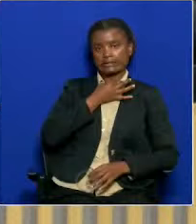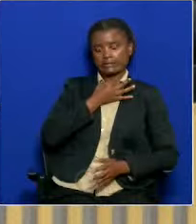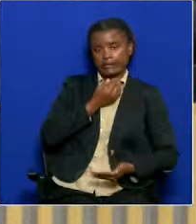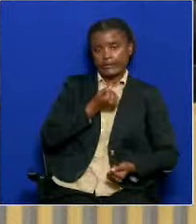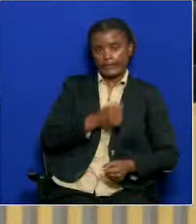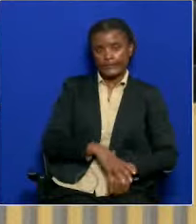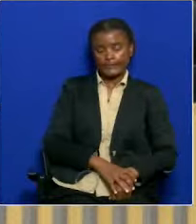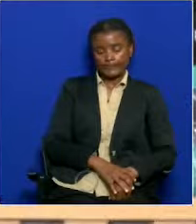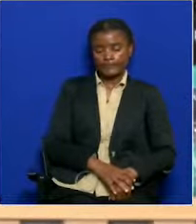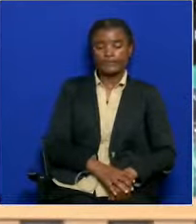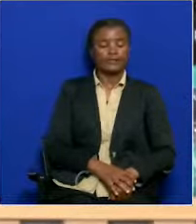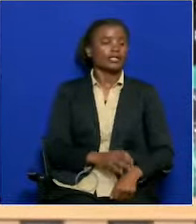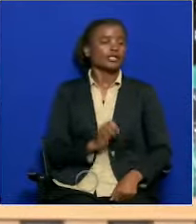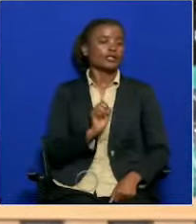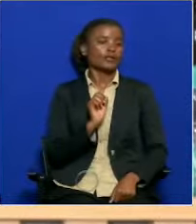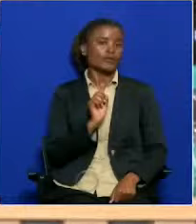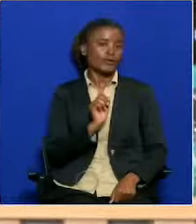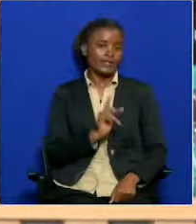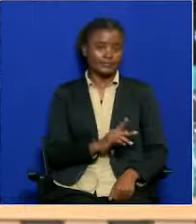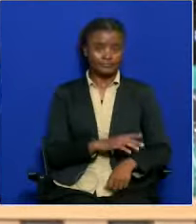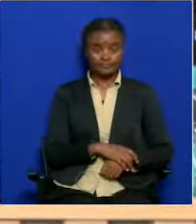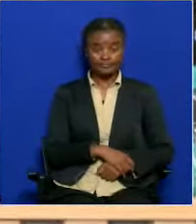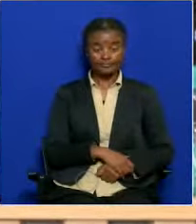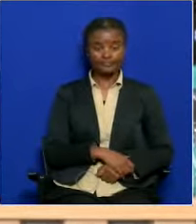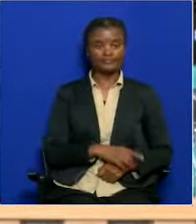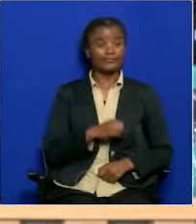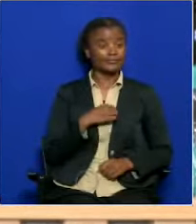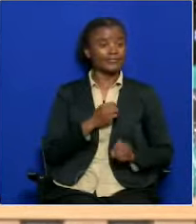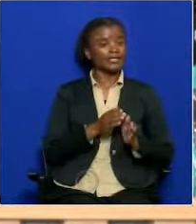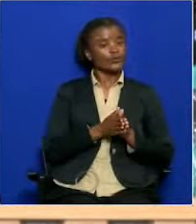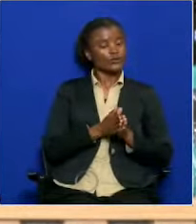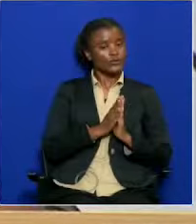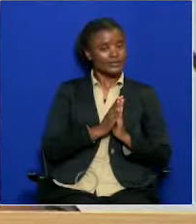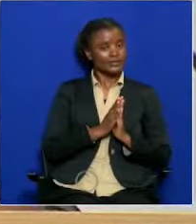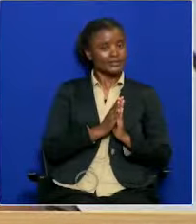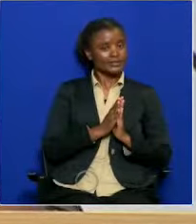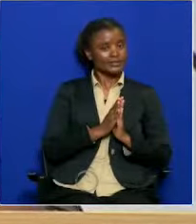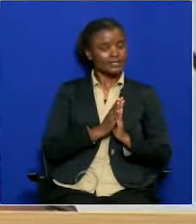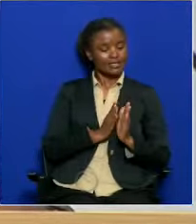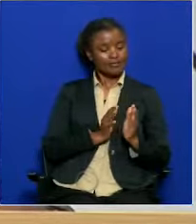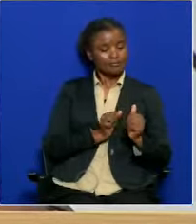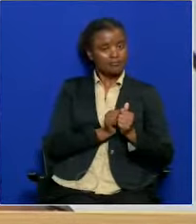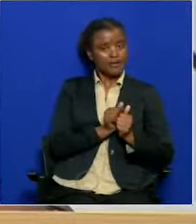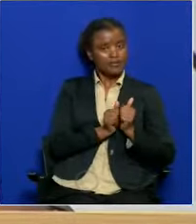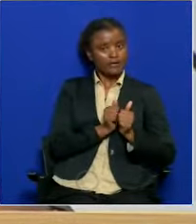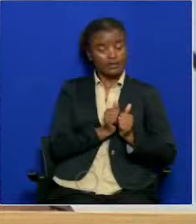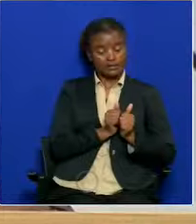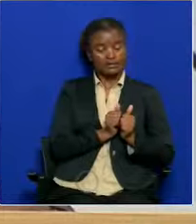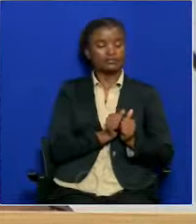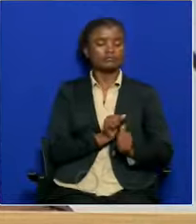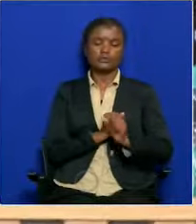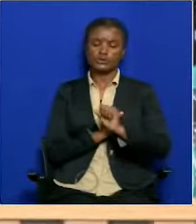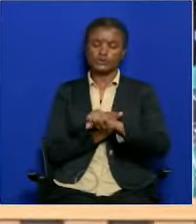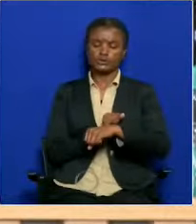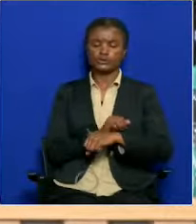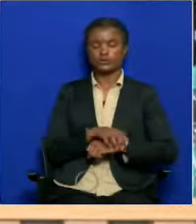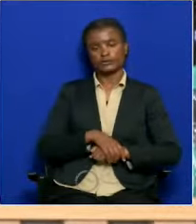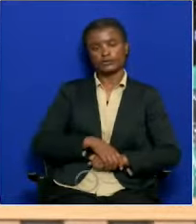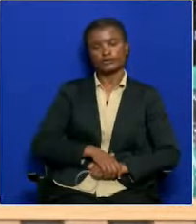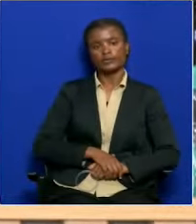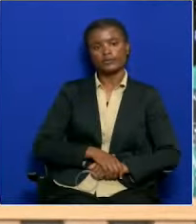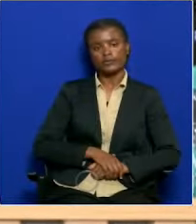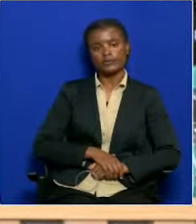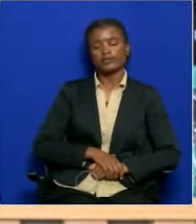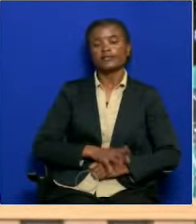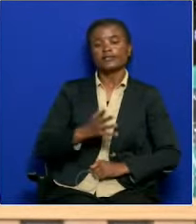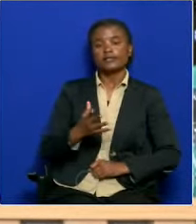Okay, a request amongst brothers, as it were. Yes. All right. So there's quite a few examples of those